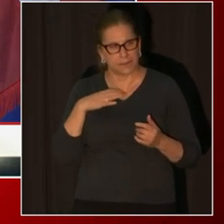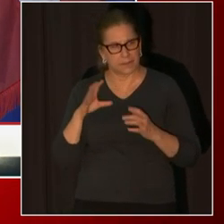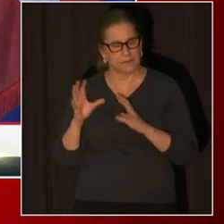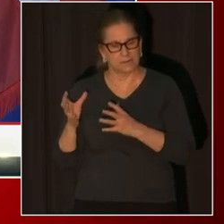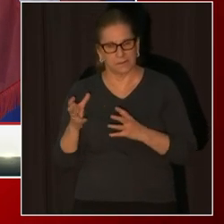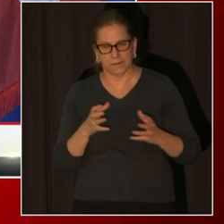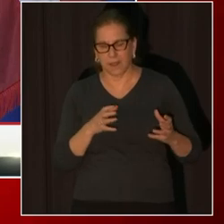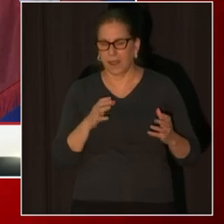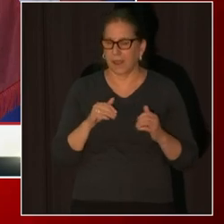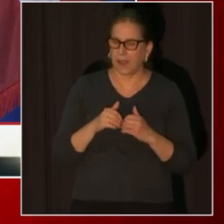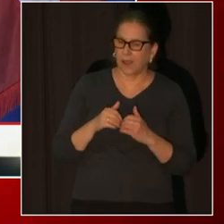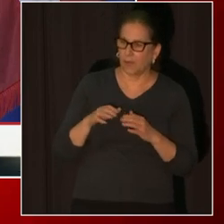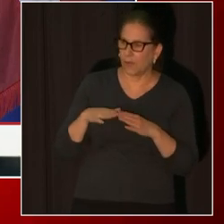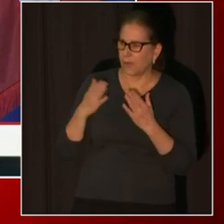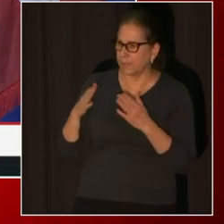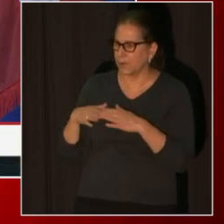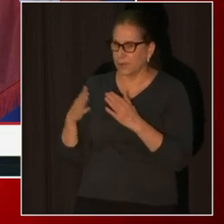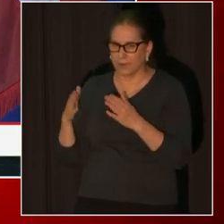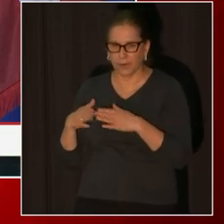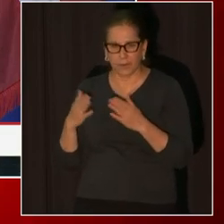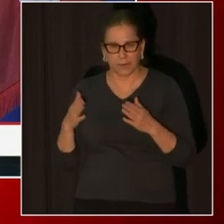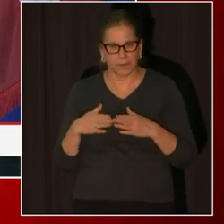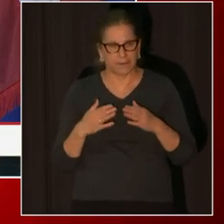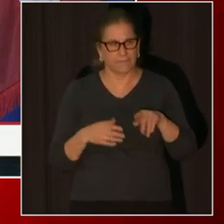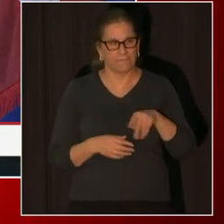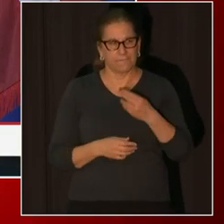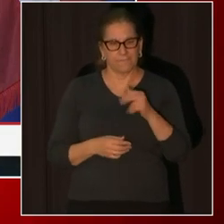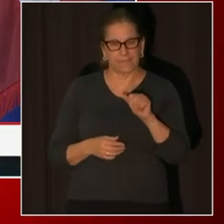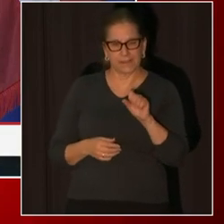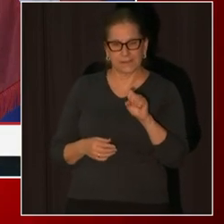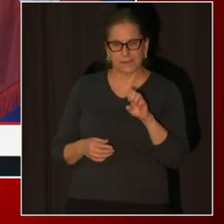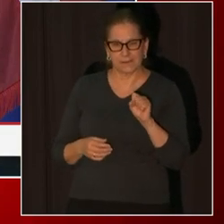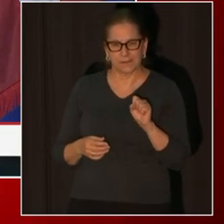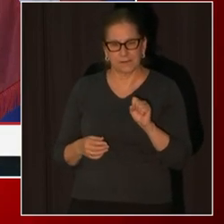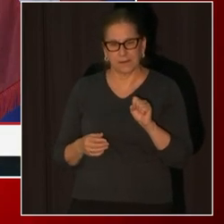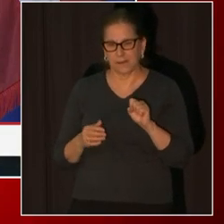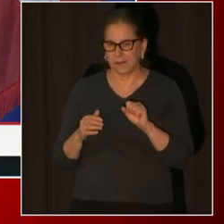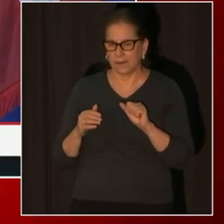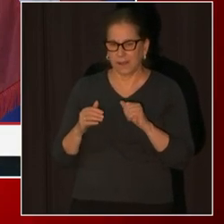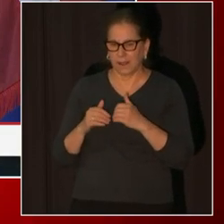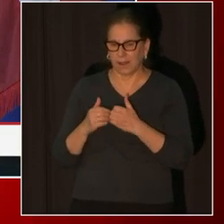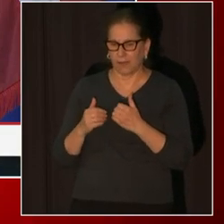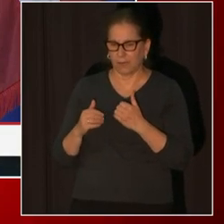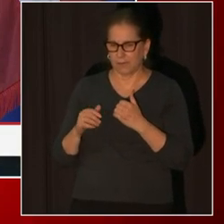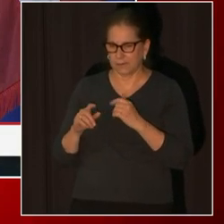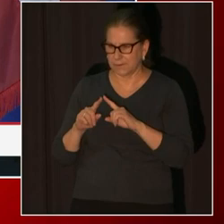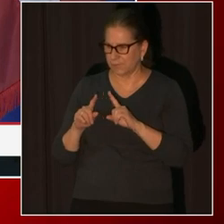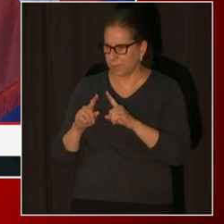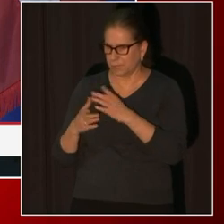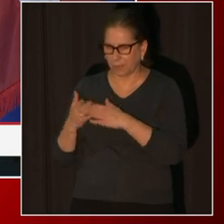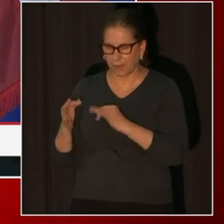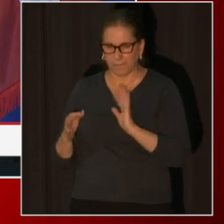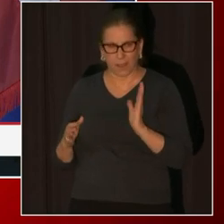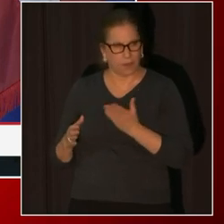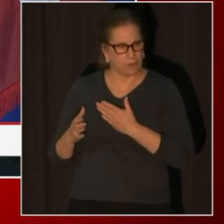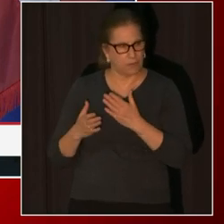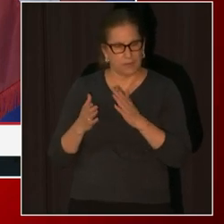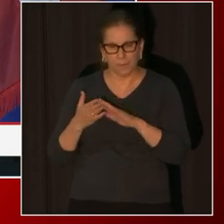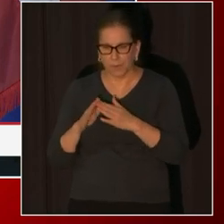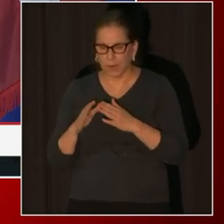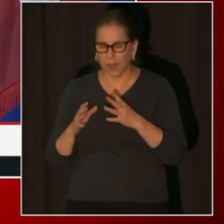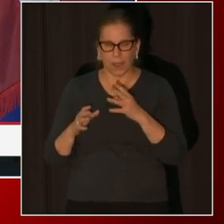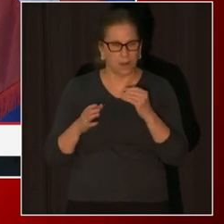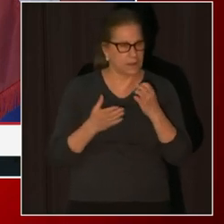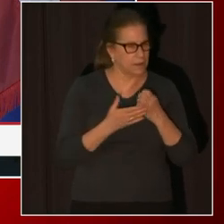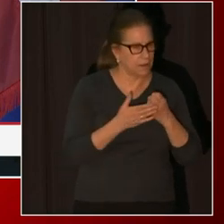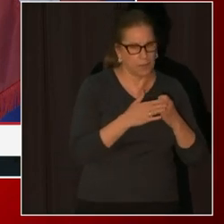how businesses are reopening and how various parts of our community and economy will reopen. And that